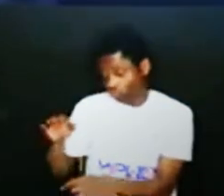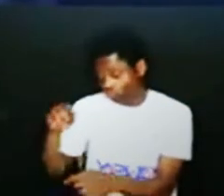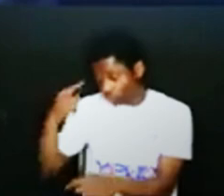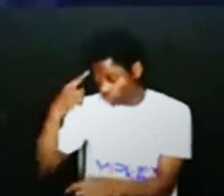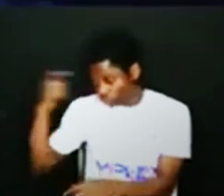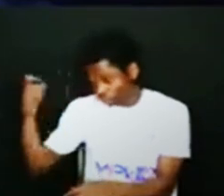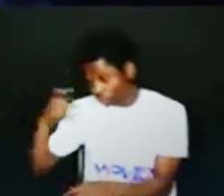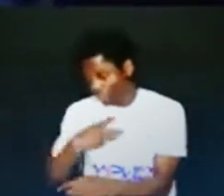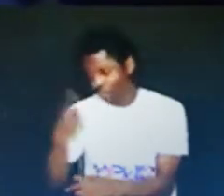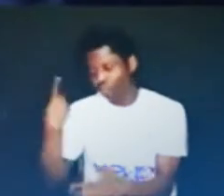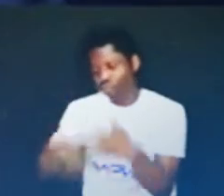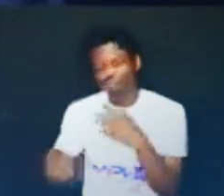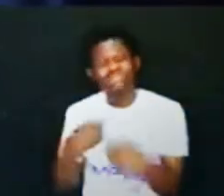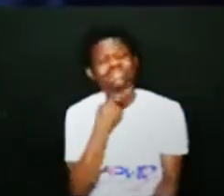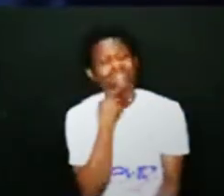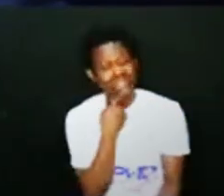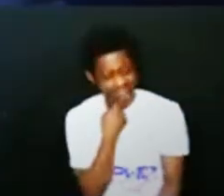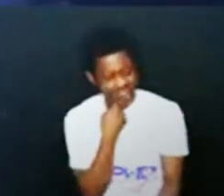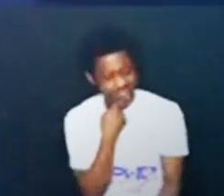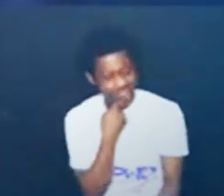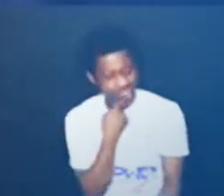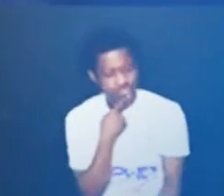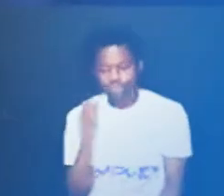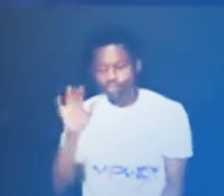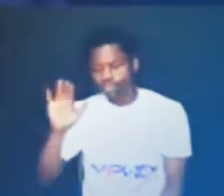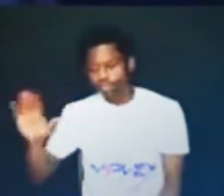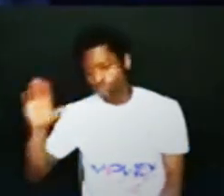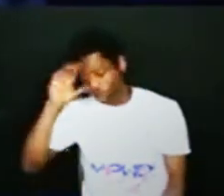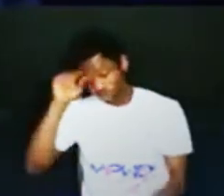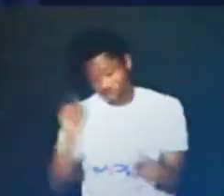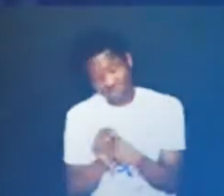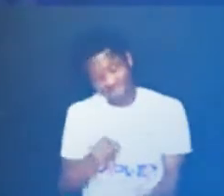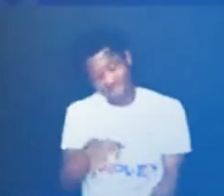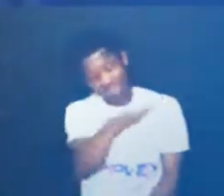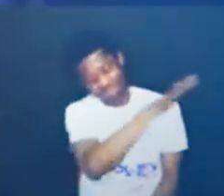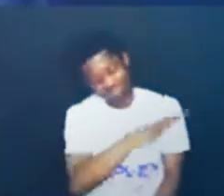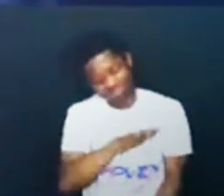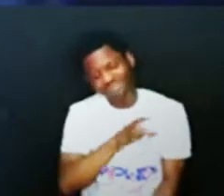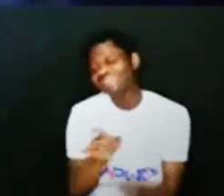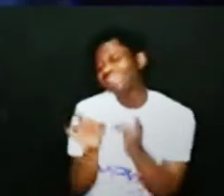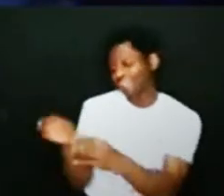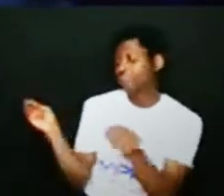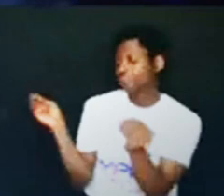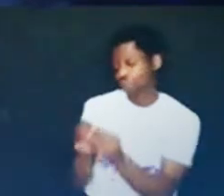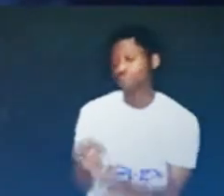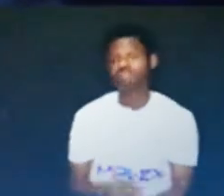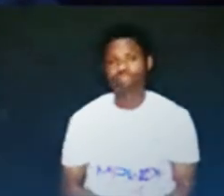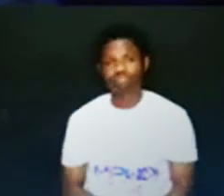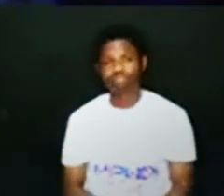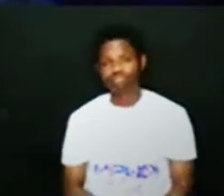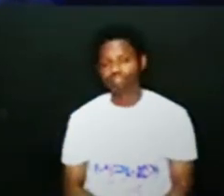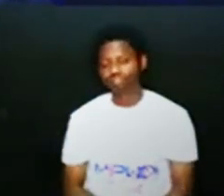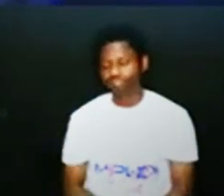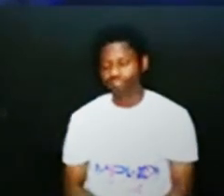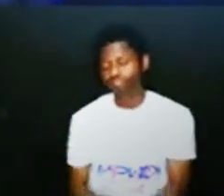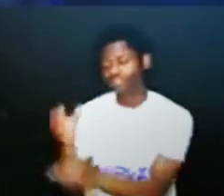has said. It's funny, ni die no, and in your work catch the one inti. Be careful of